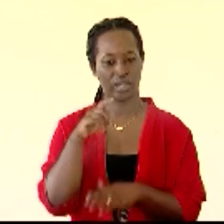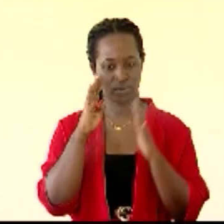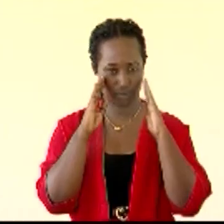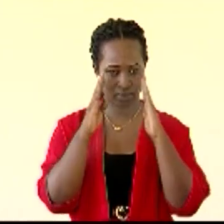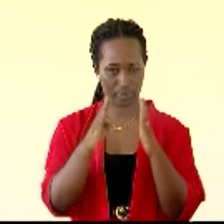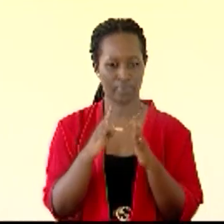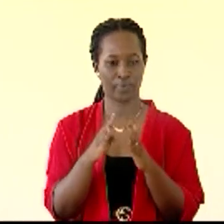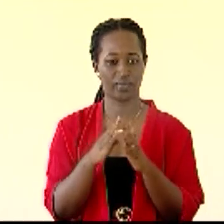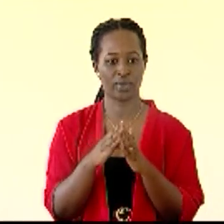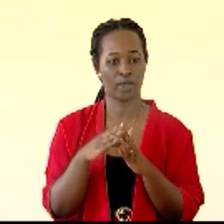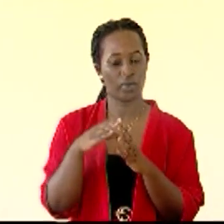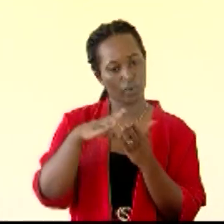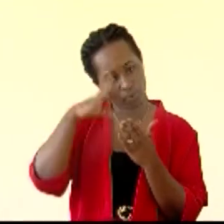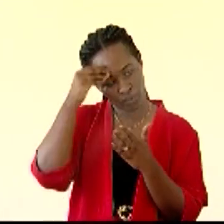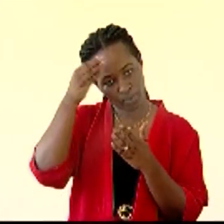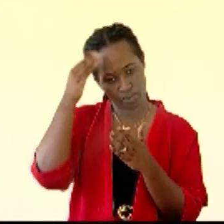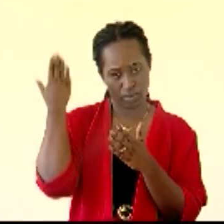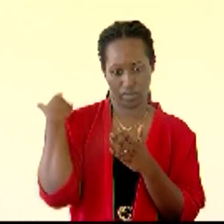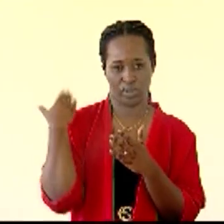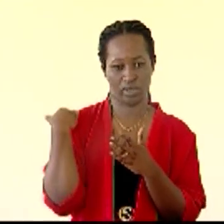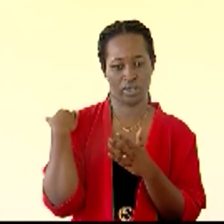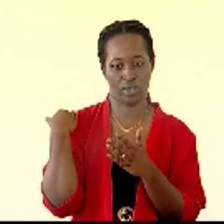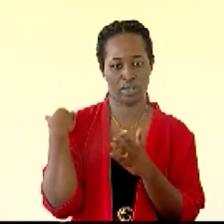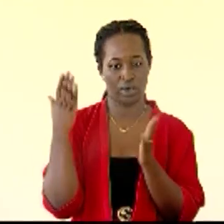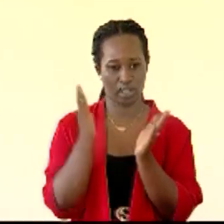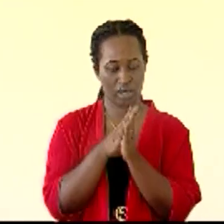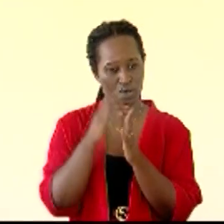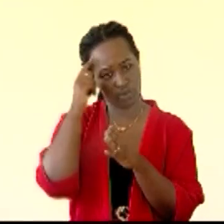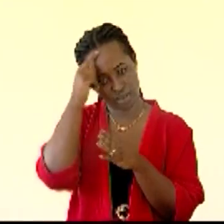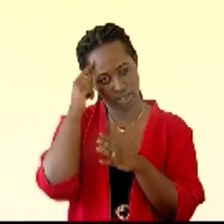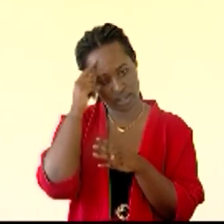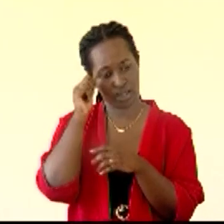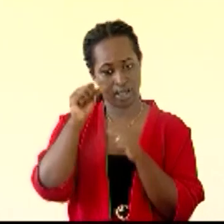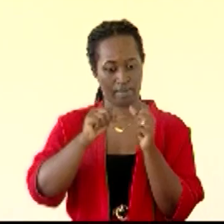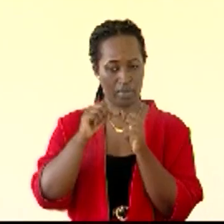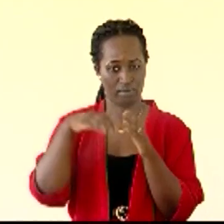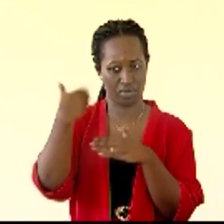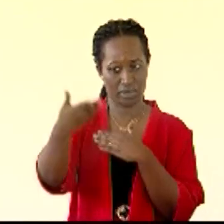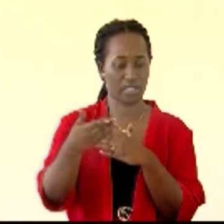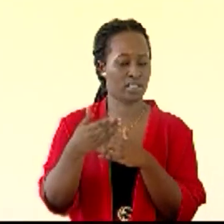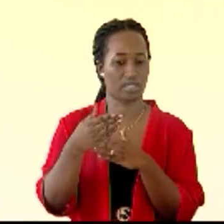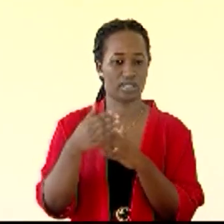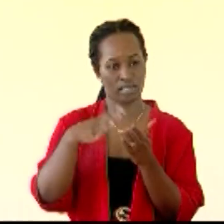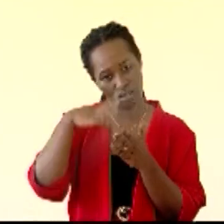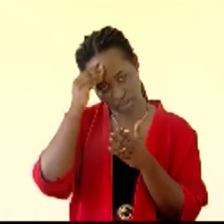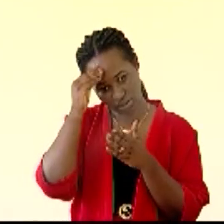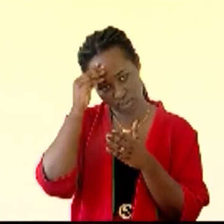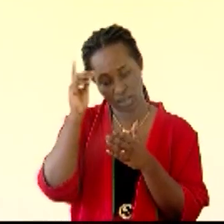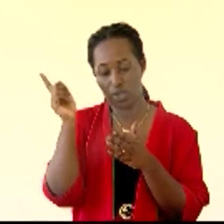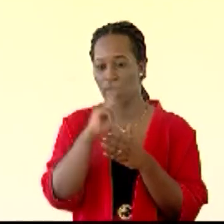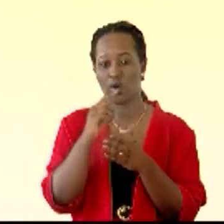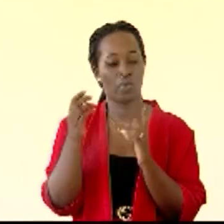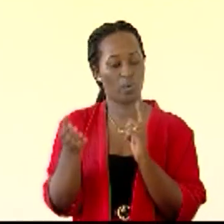link the previous lesson to the incoming lesson, the incoming lesson to the next lesson. So you do not want to take a risk